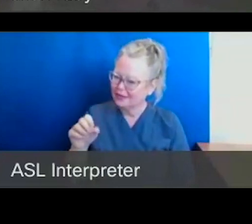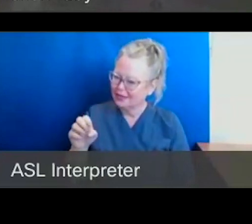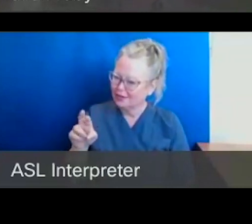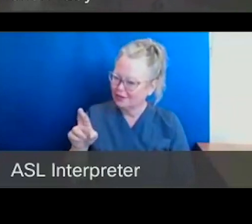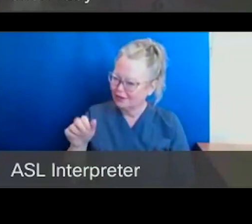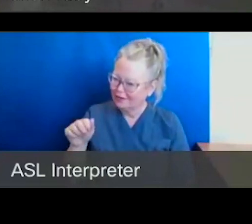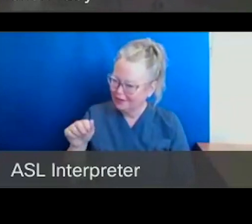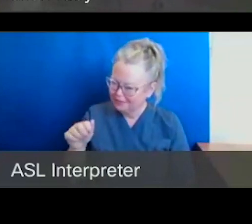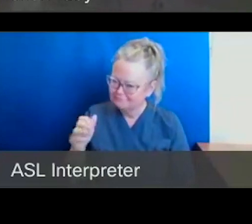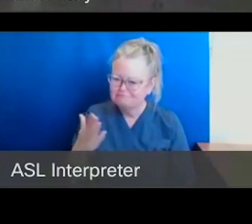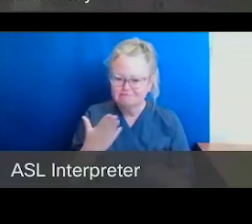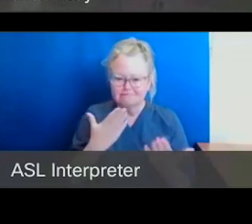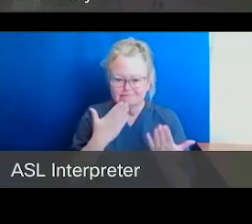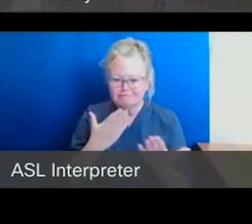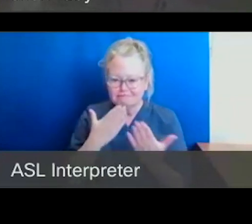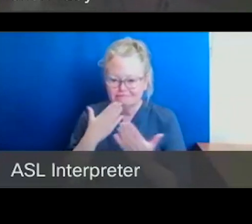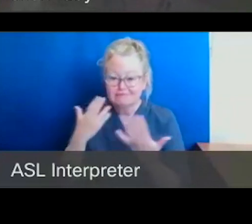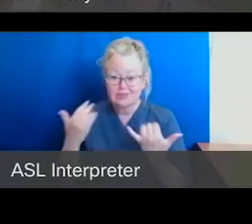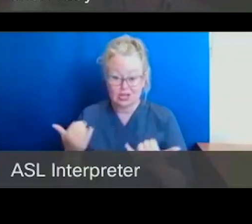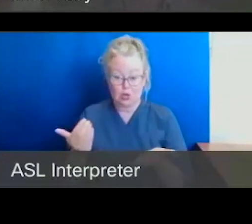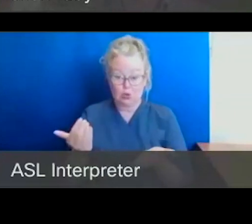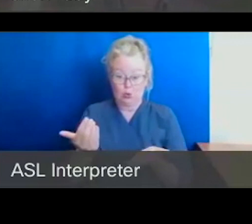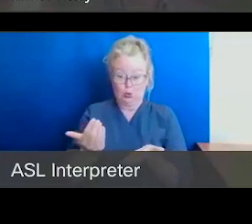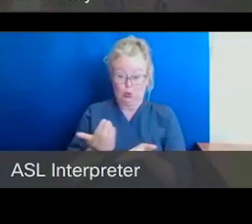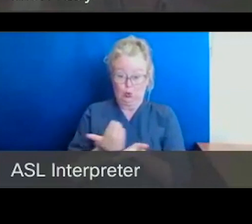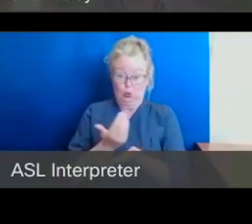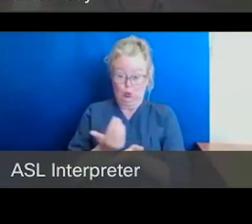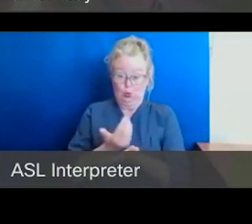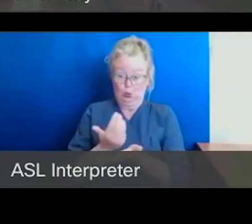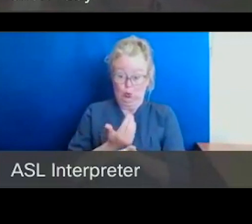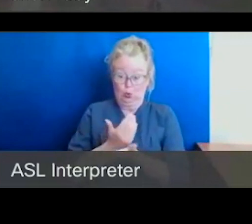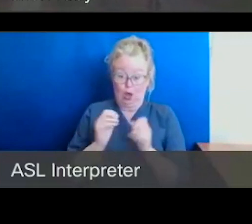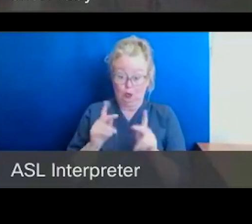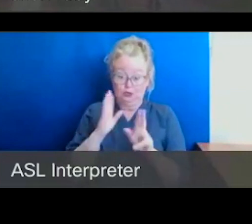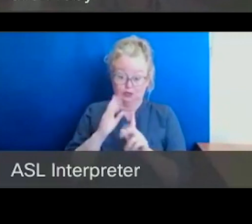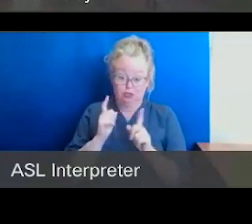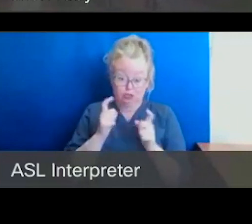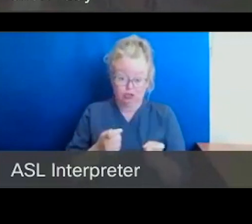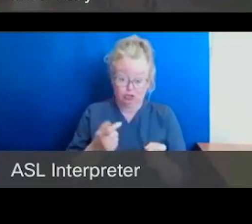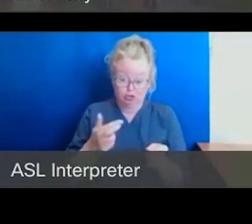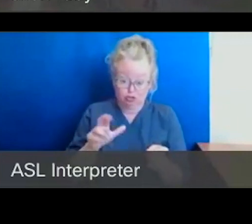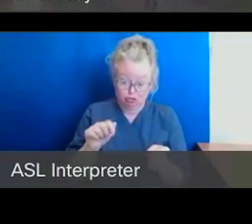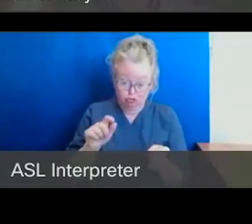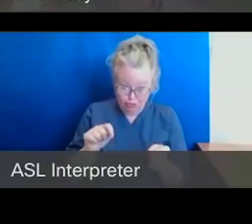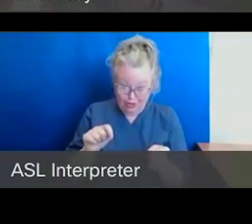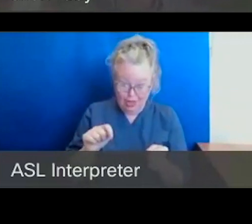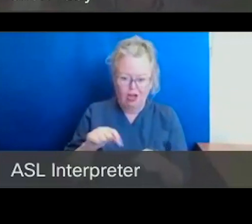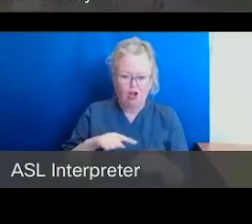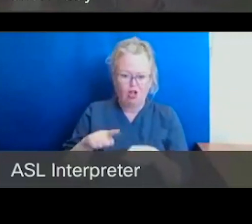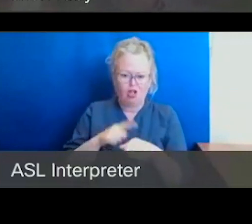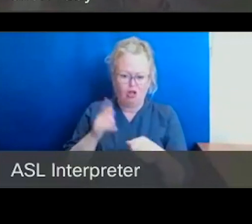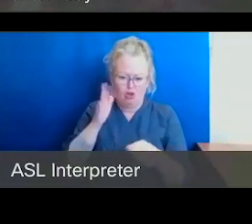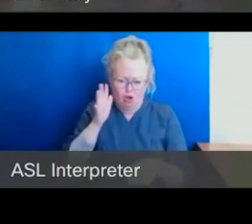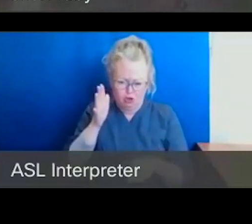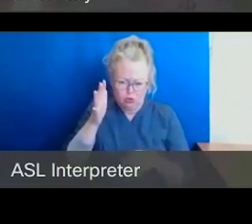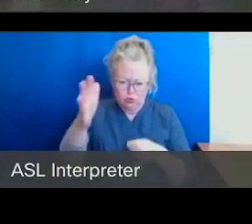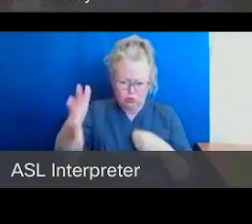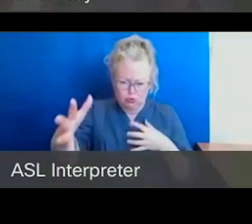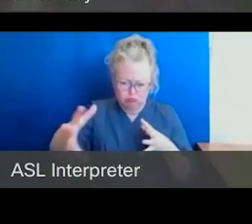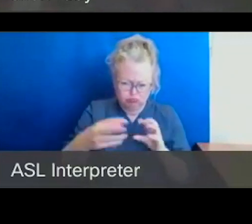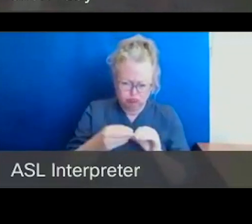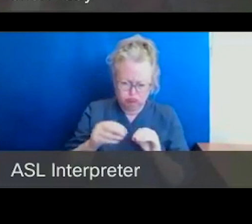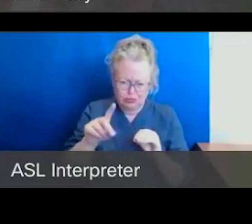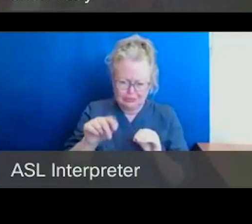talking about a new IES grant program using longitudinal data to support state policymaking.